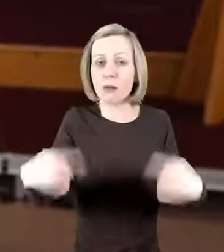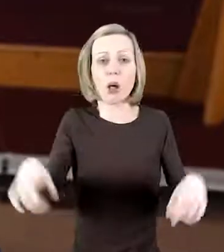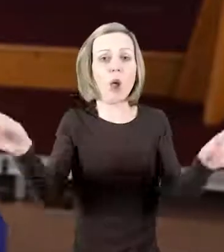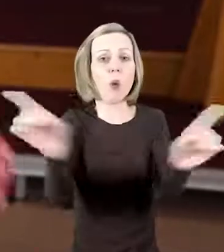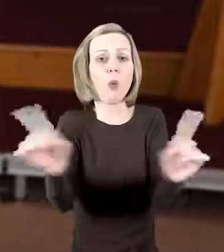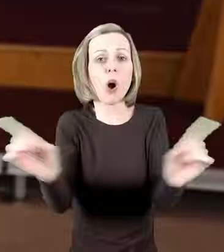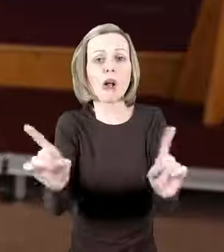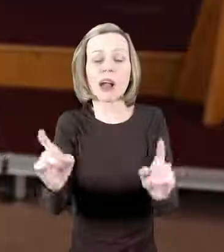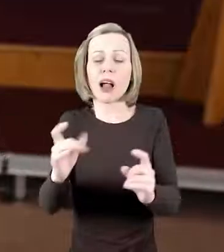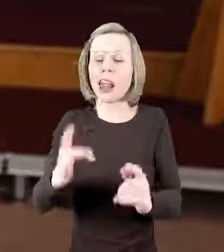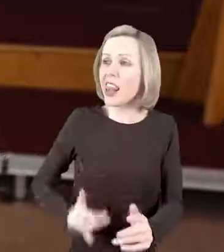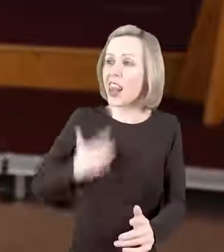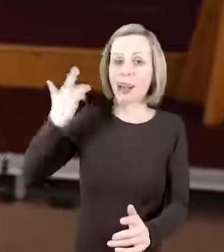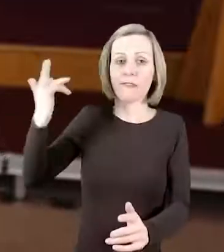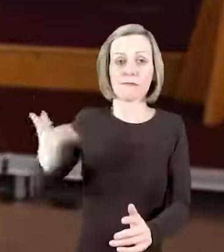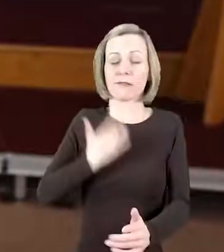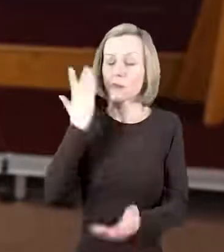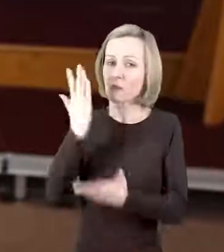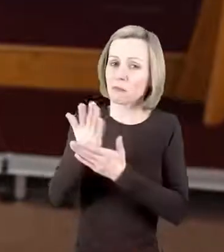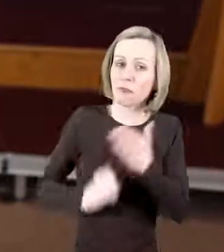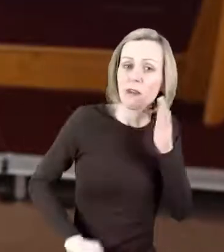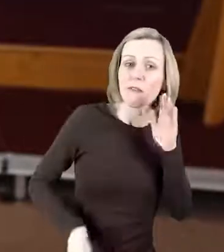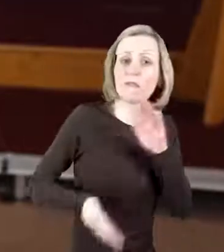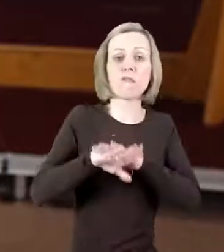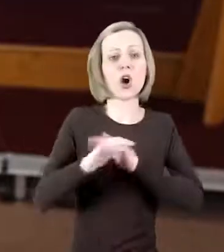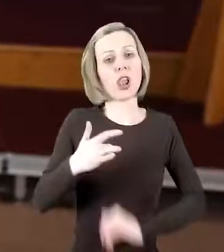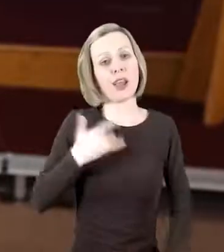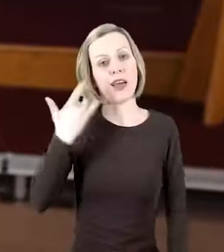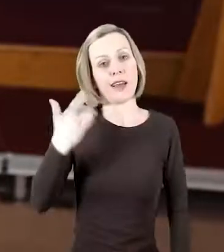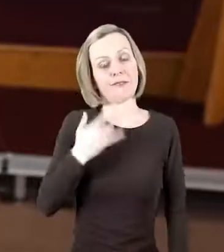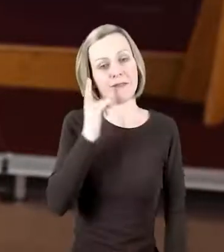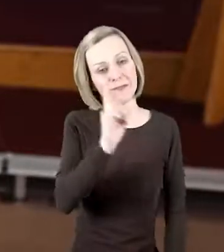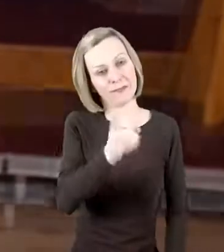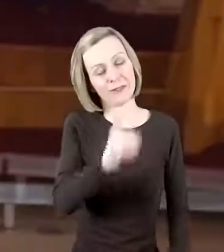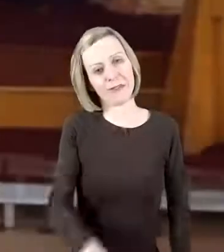puts it, in all its fullness.